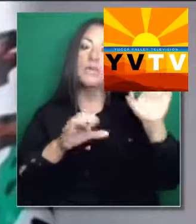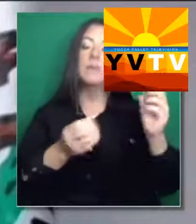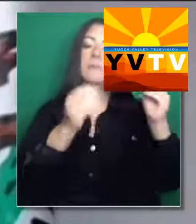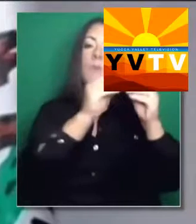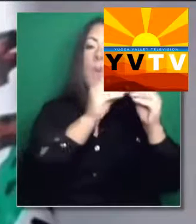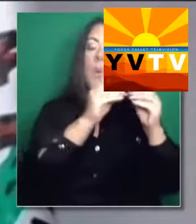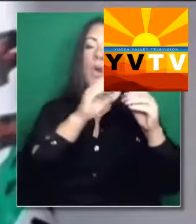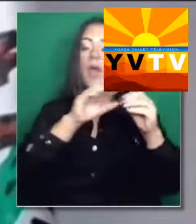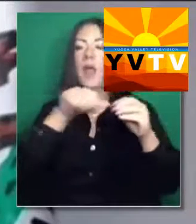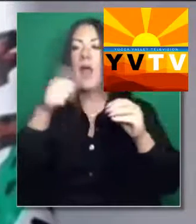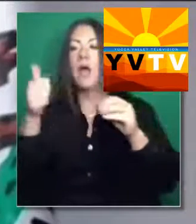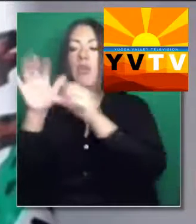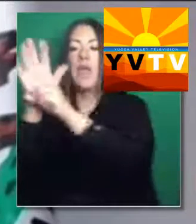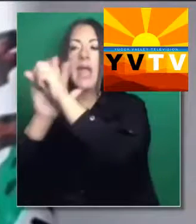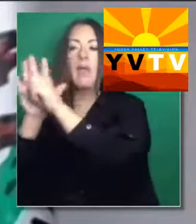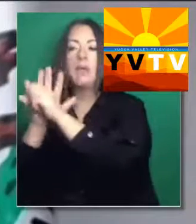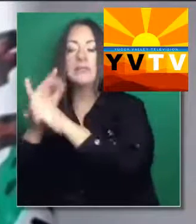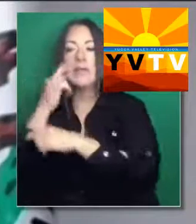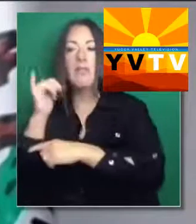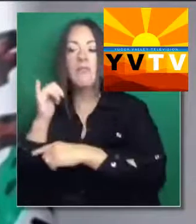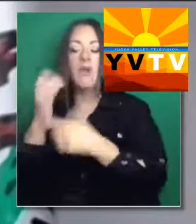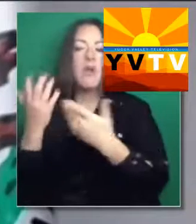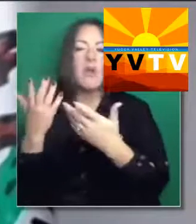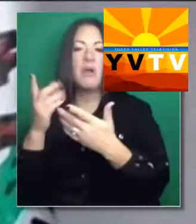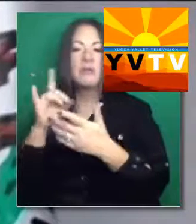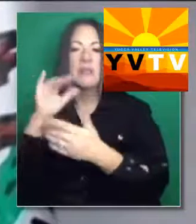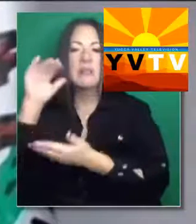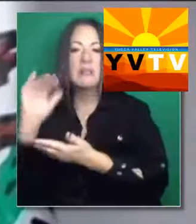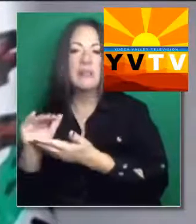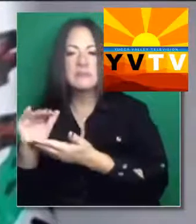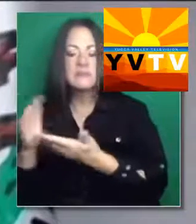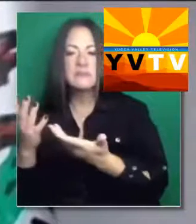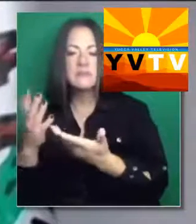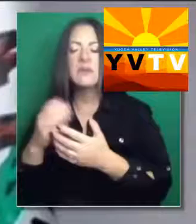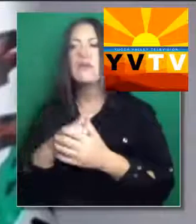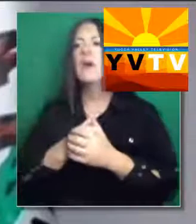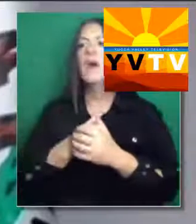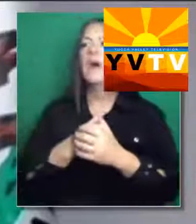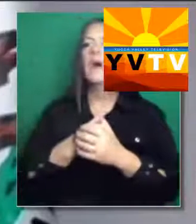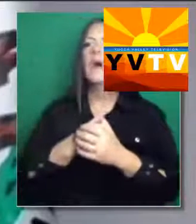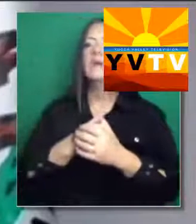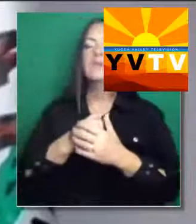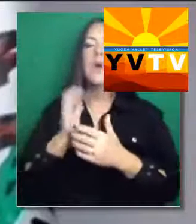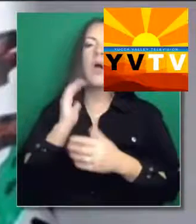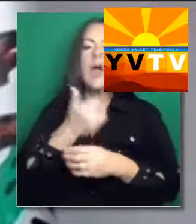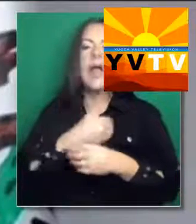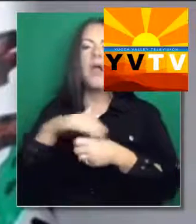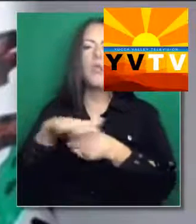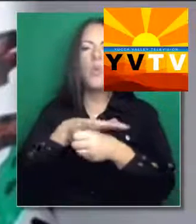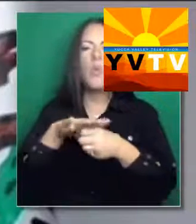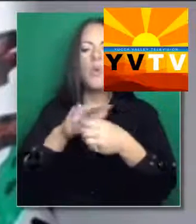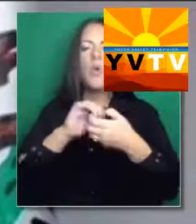in my mind, and what I have been in conversations with our team on and our local partners on, is that